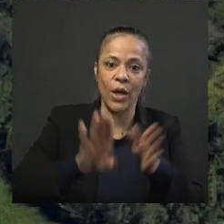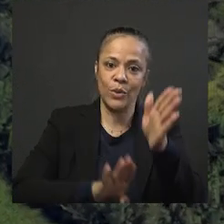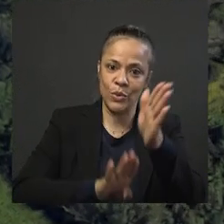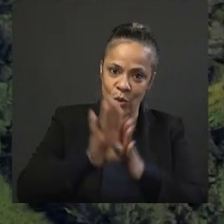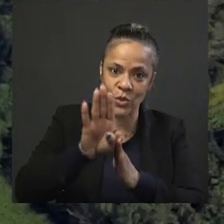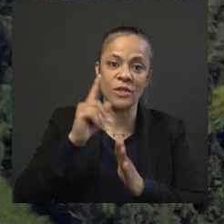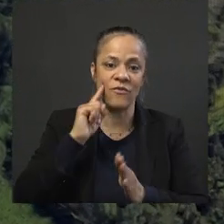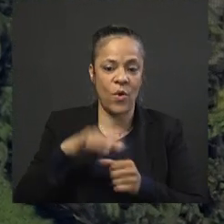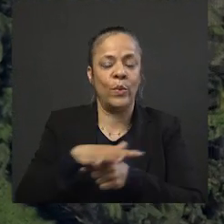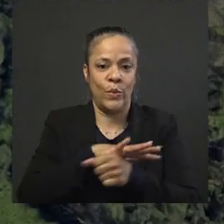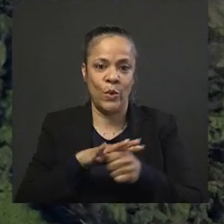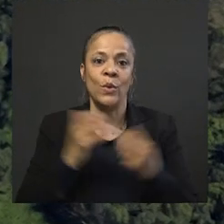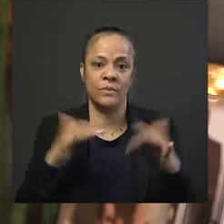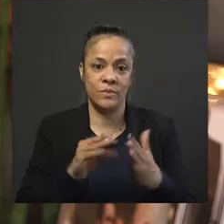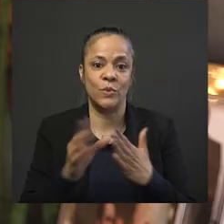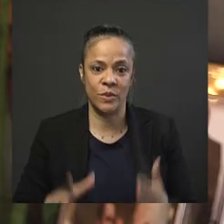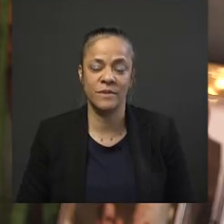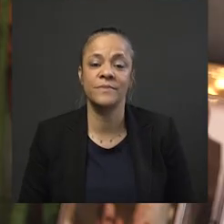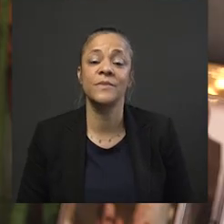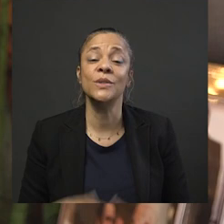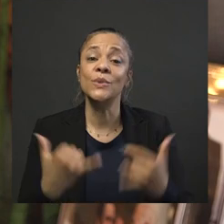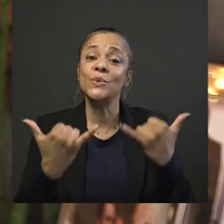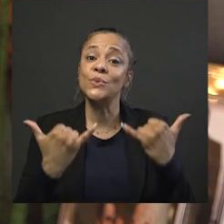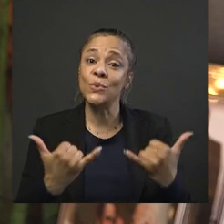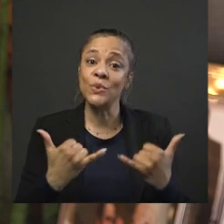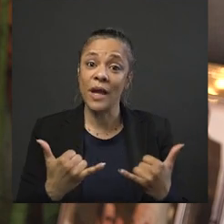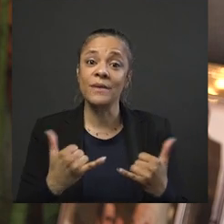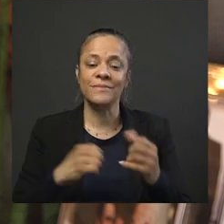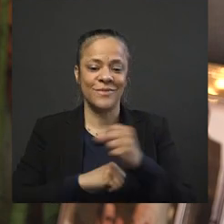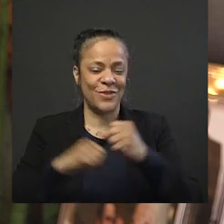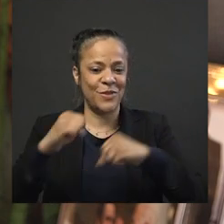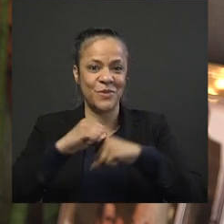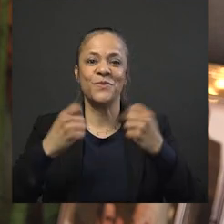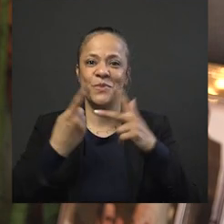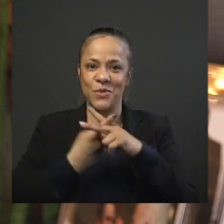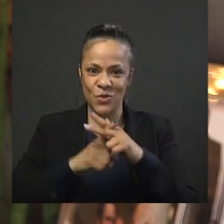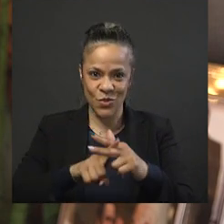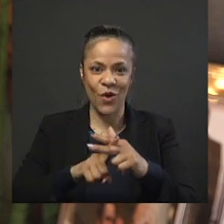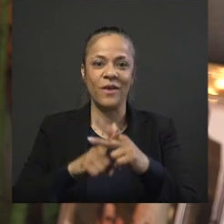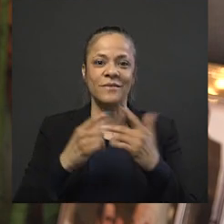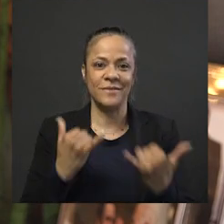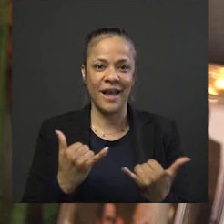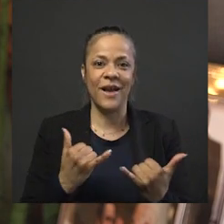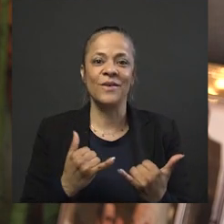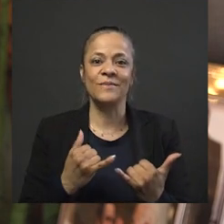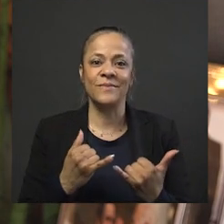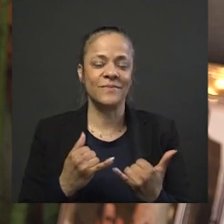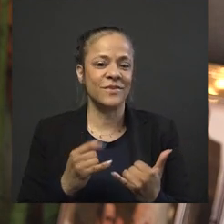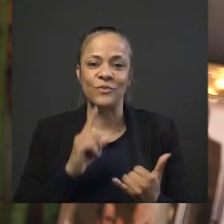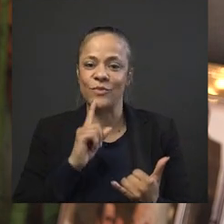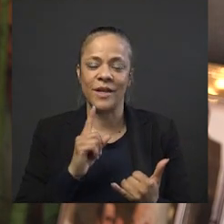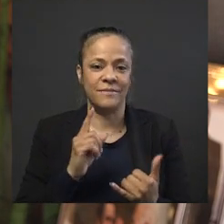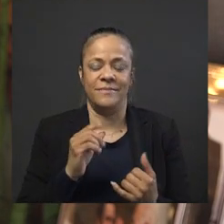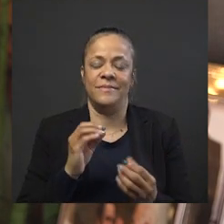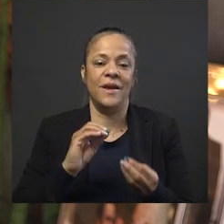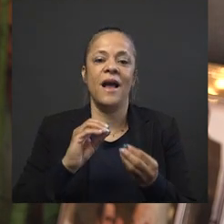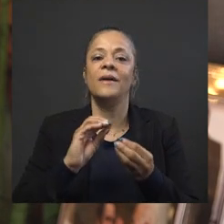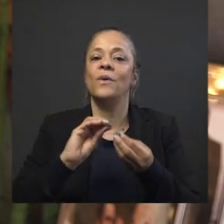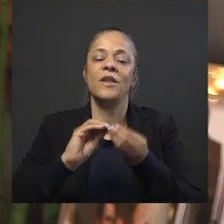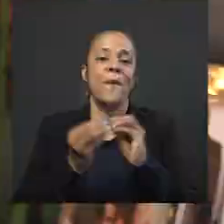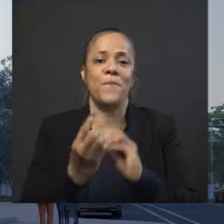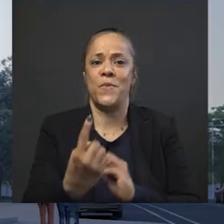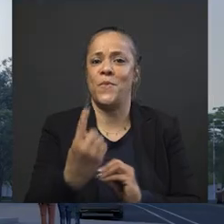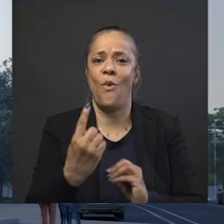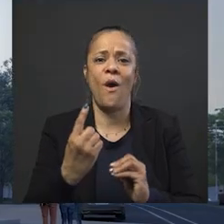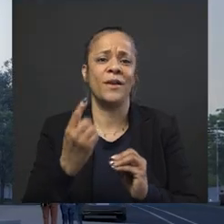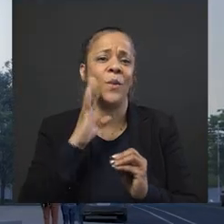career-launching opportunities for our local youth. Today, construction is underway at the 30-acre site, delivering what we set out to do with a